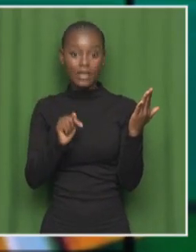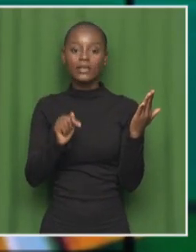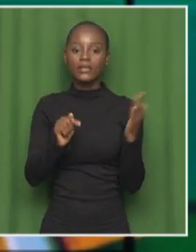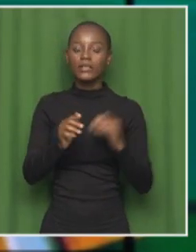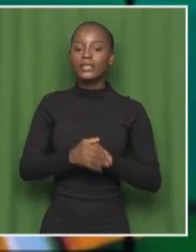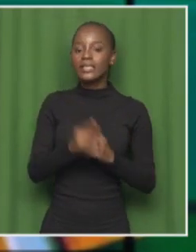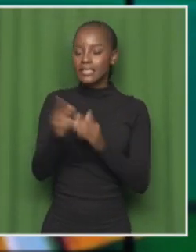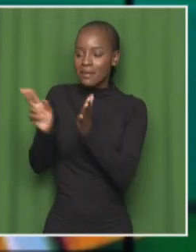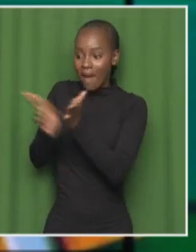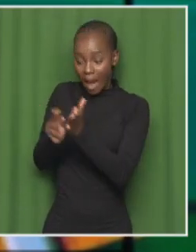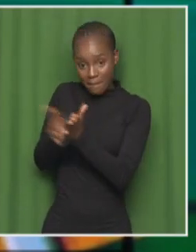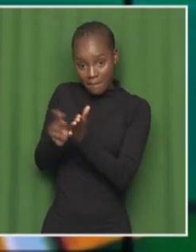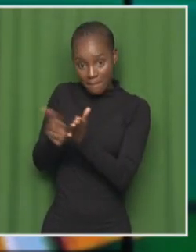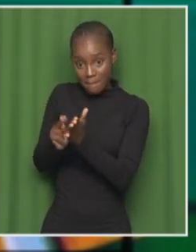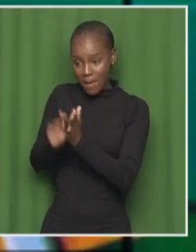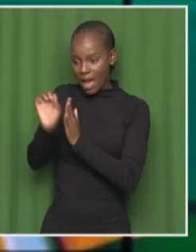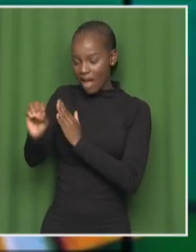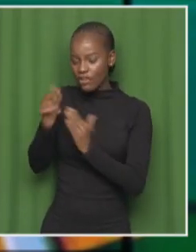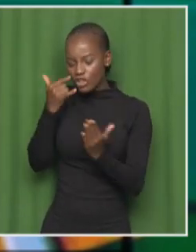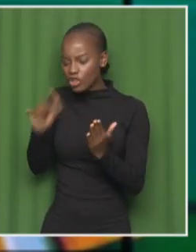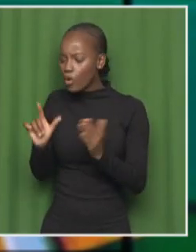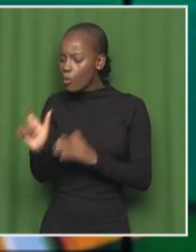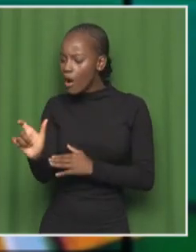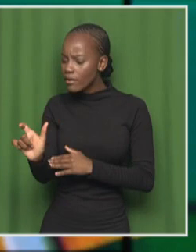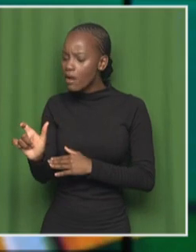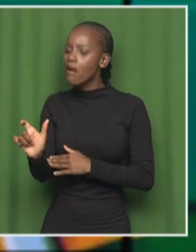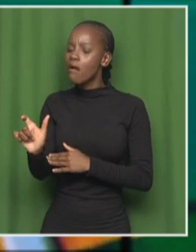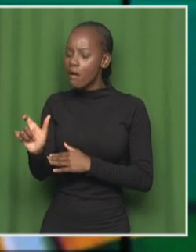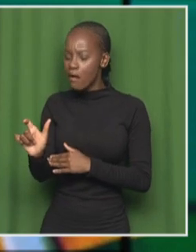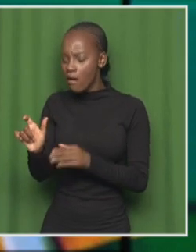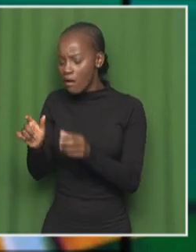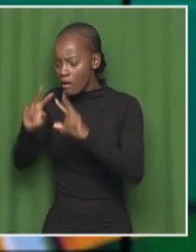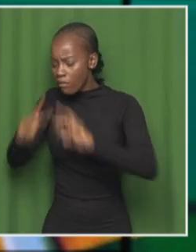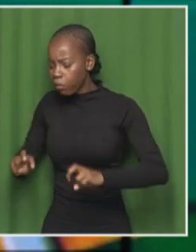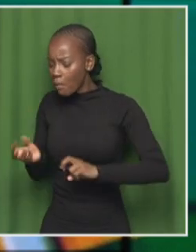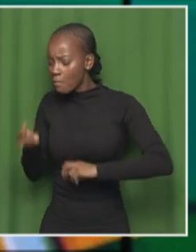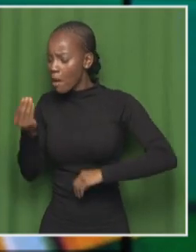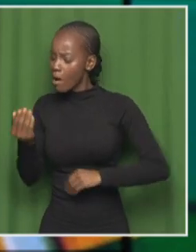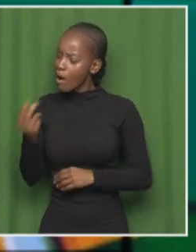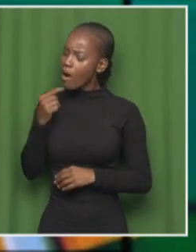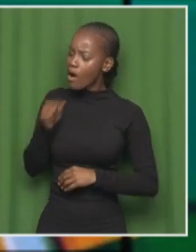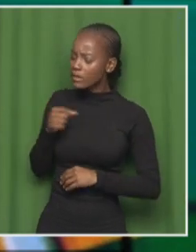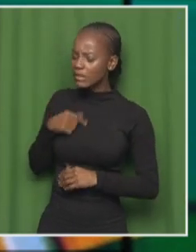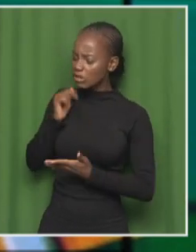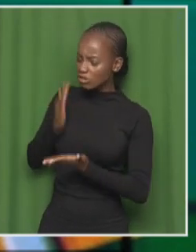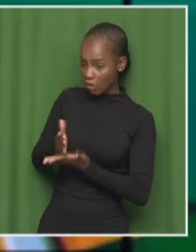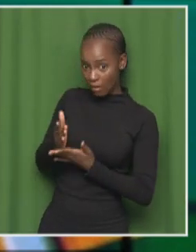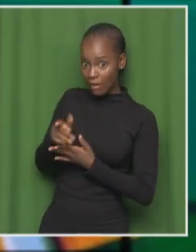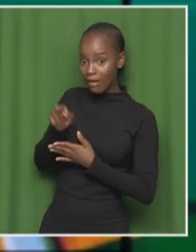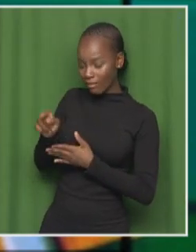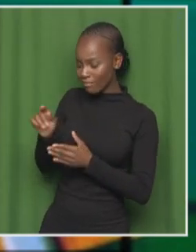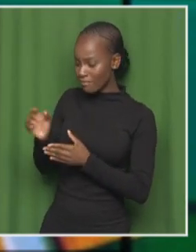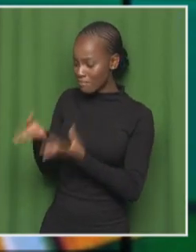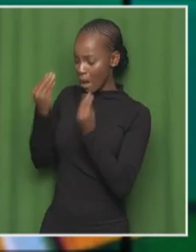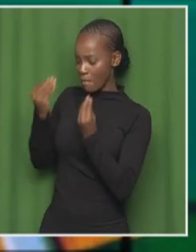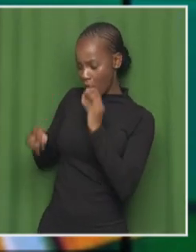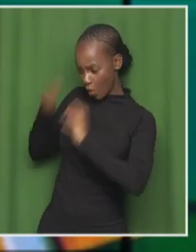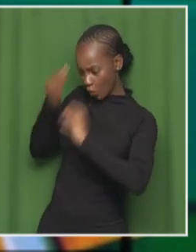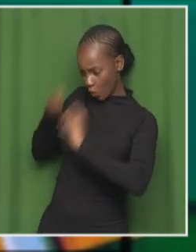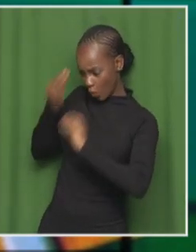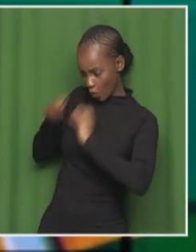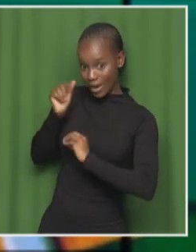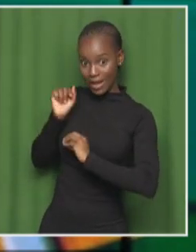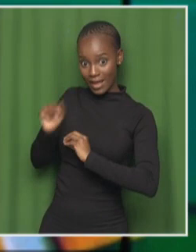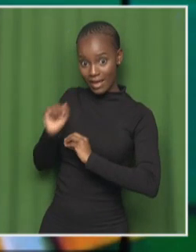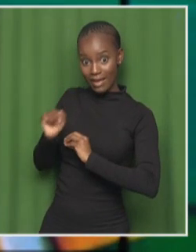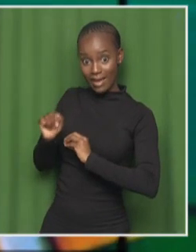apps whereby you can check a word. If somebody plays a word that you're not sure of and you want to challenge, you call a challenge and you go to the app, and the